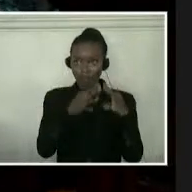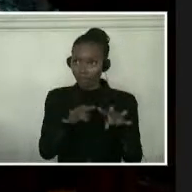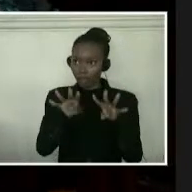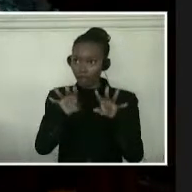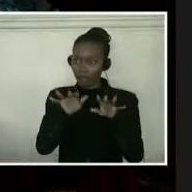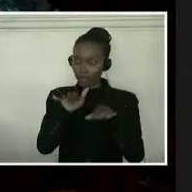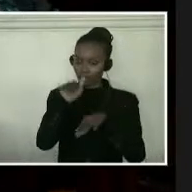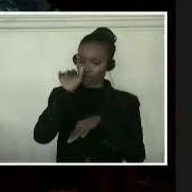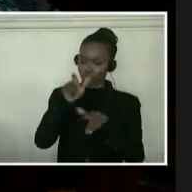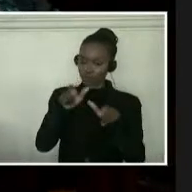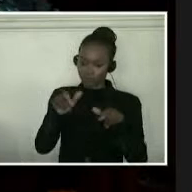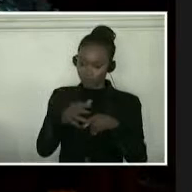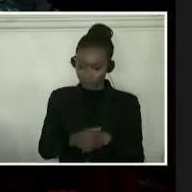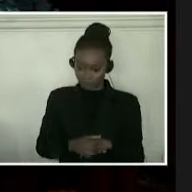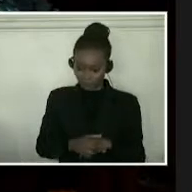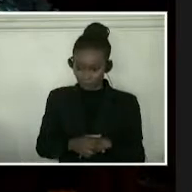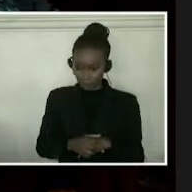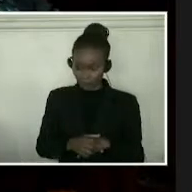19 pandemic